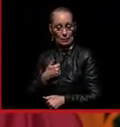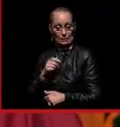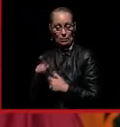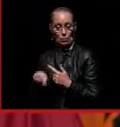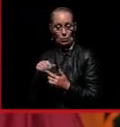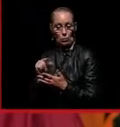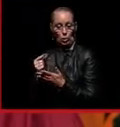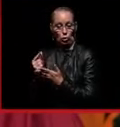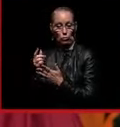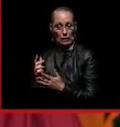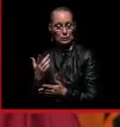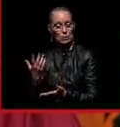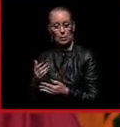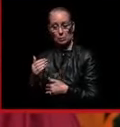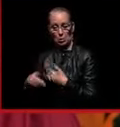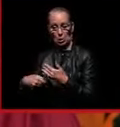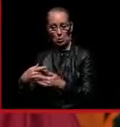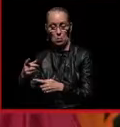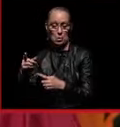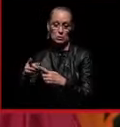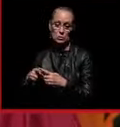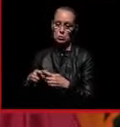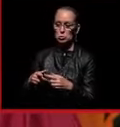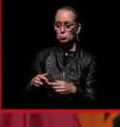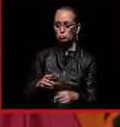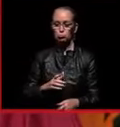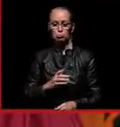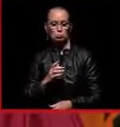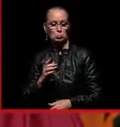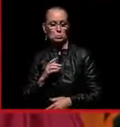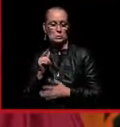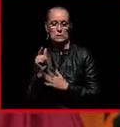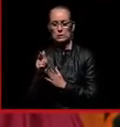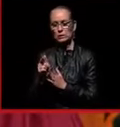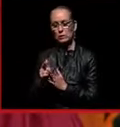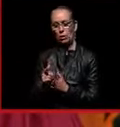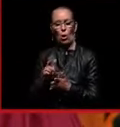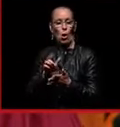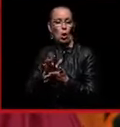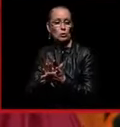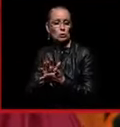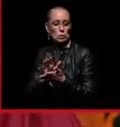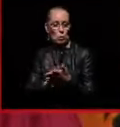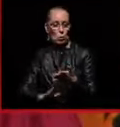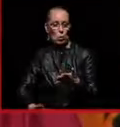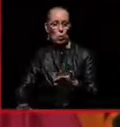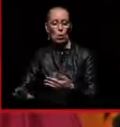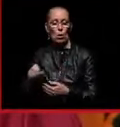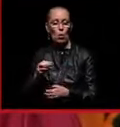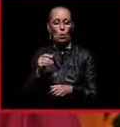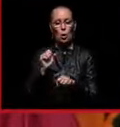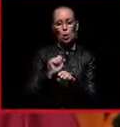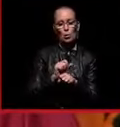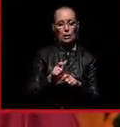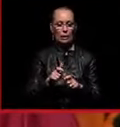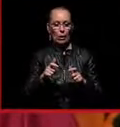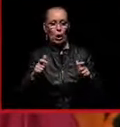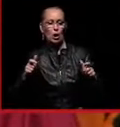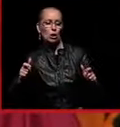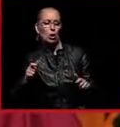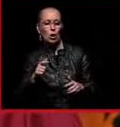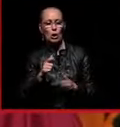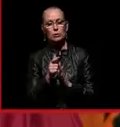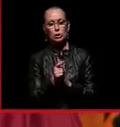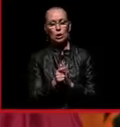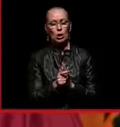on to a prestigious law school, work at a large firm so you can selfishly make a